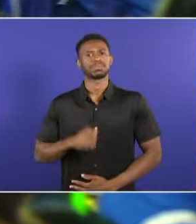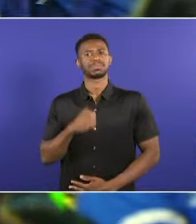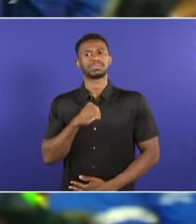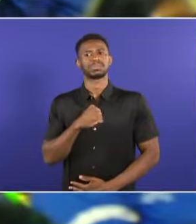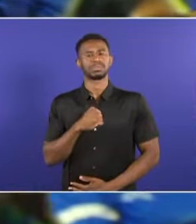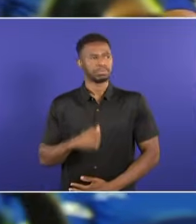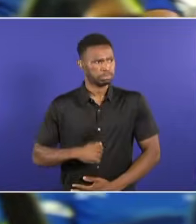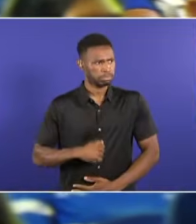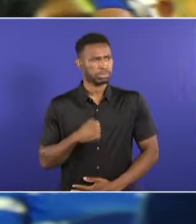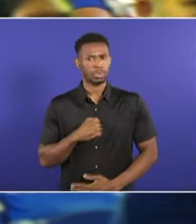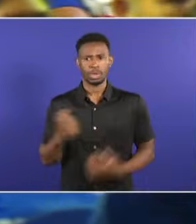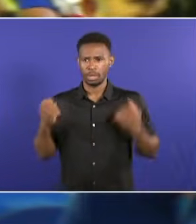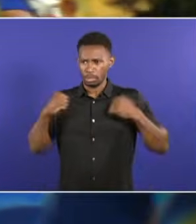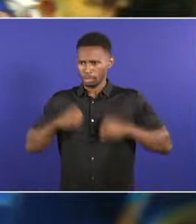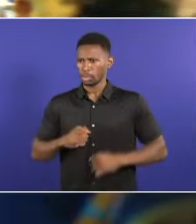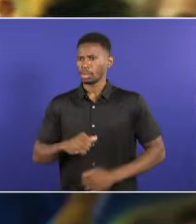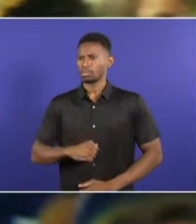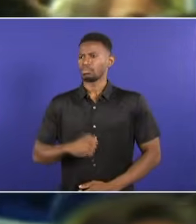You know what?